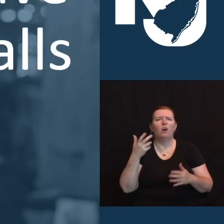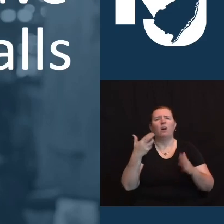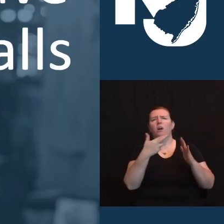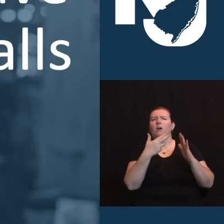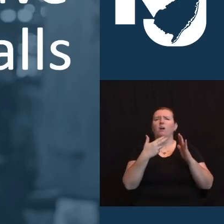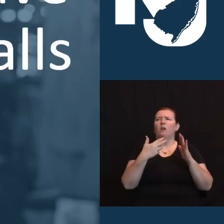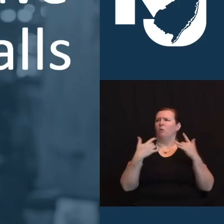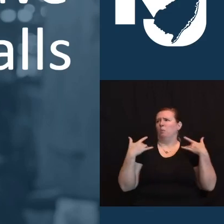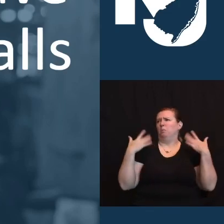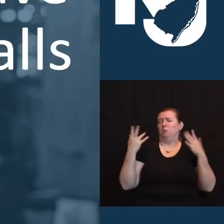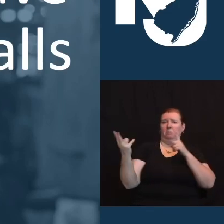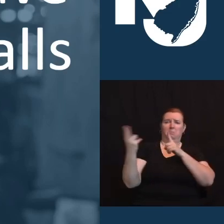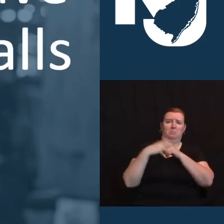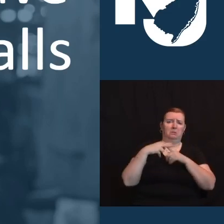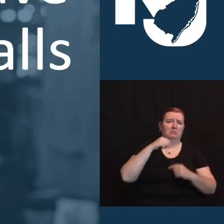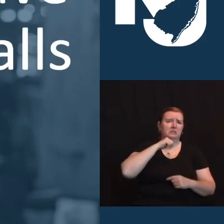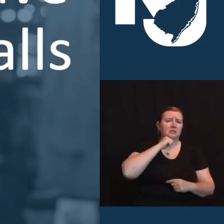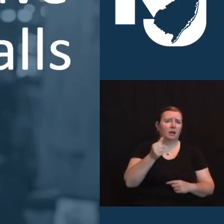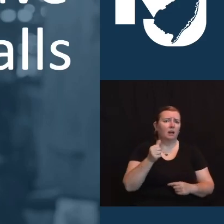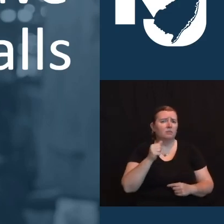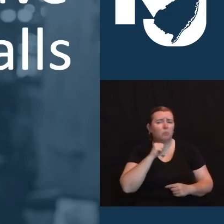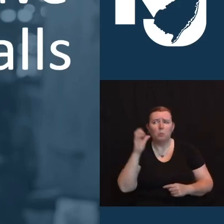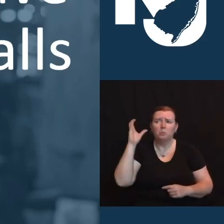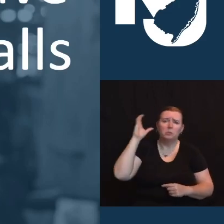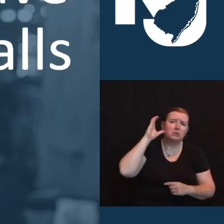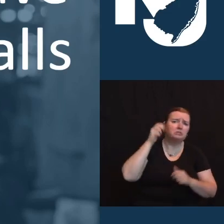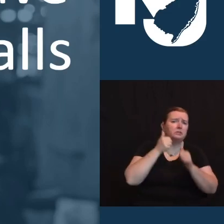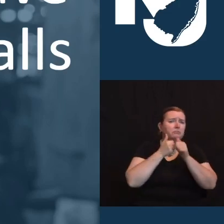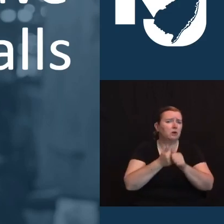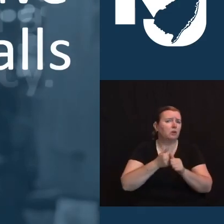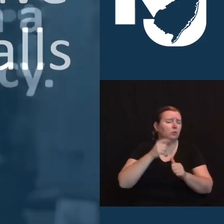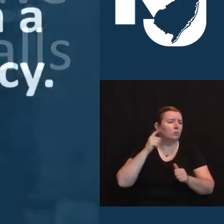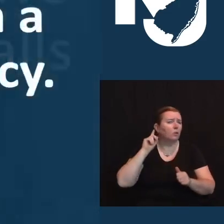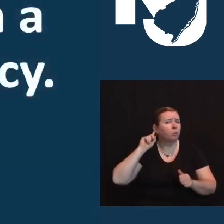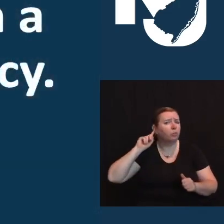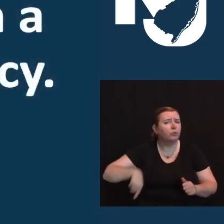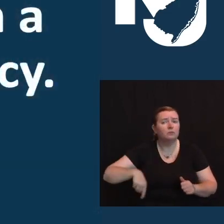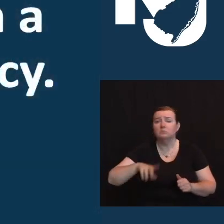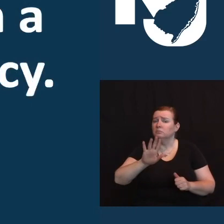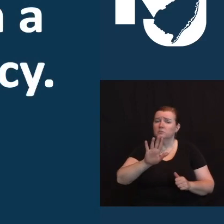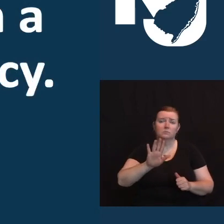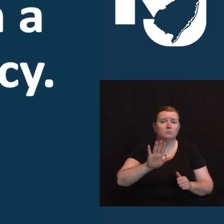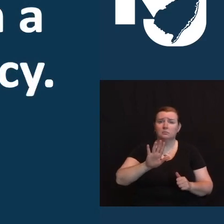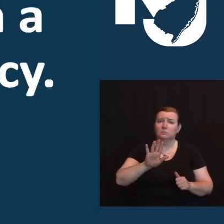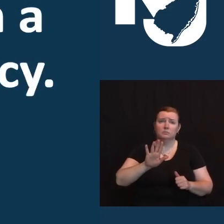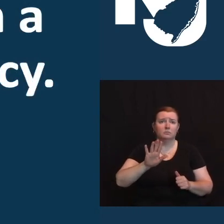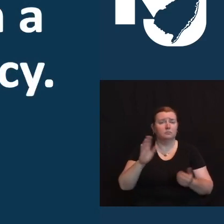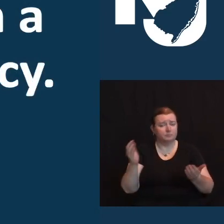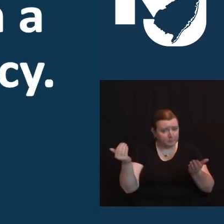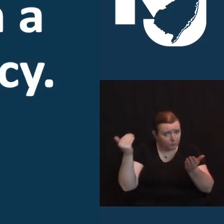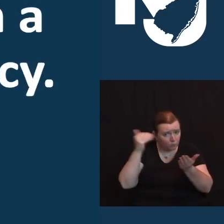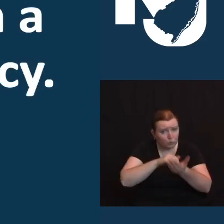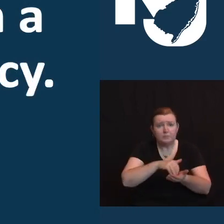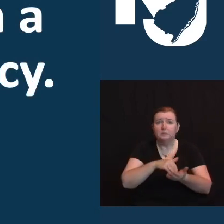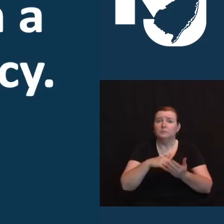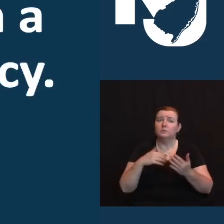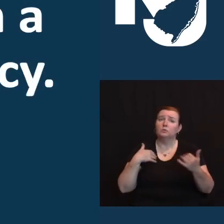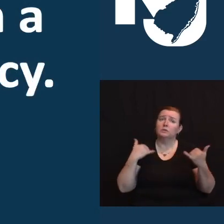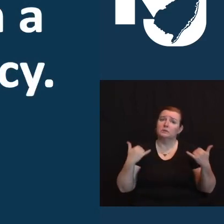can be cute and skate by with a wink and a nod. Let me reiterate, we remain in a public